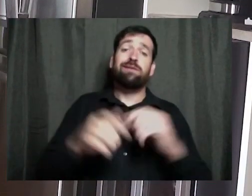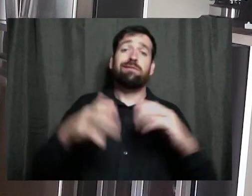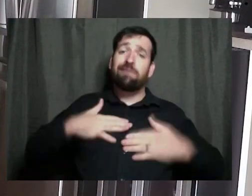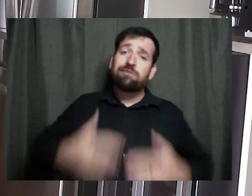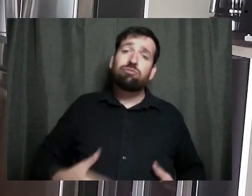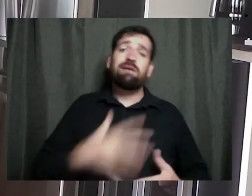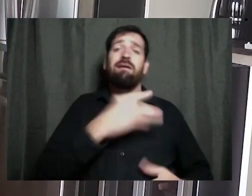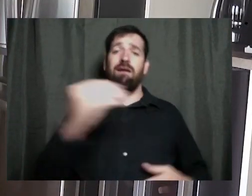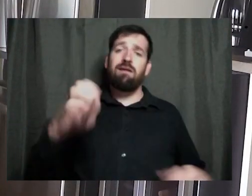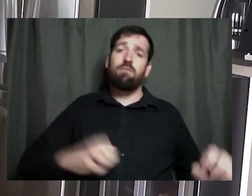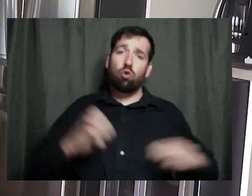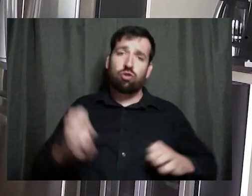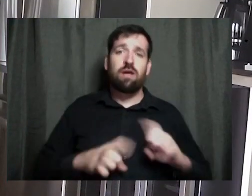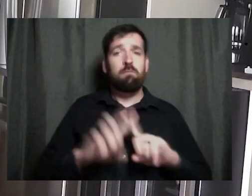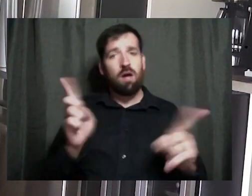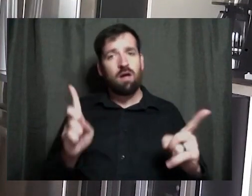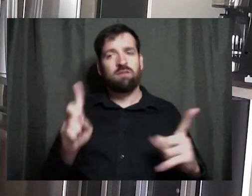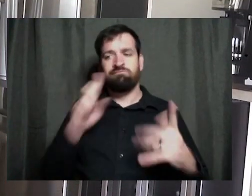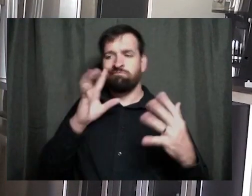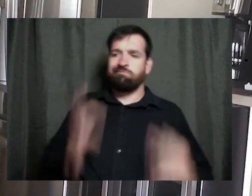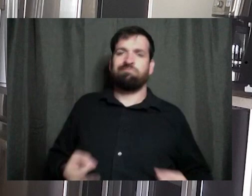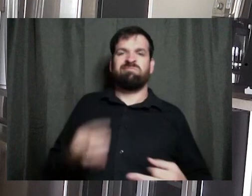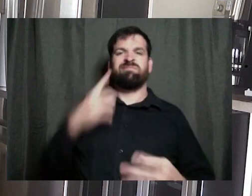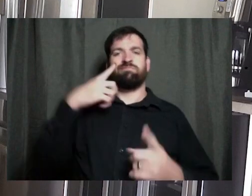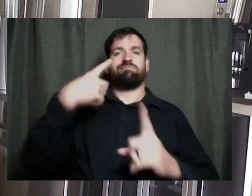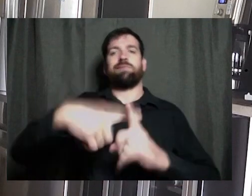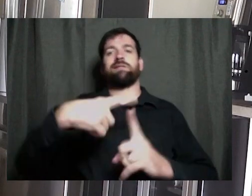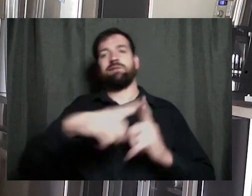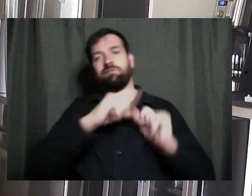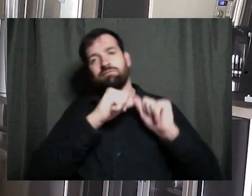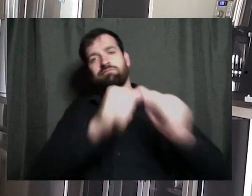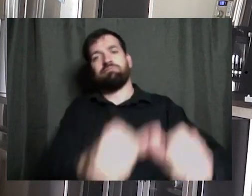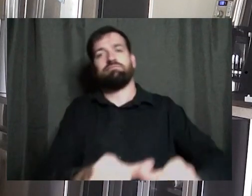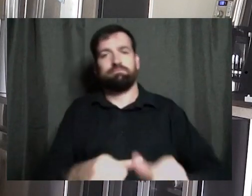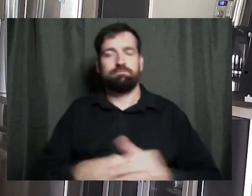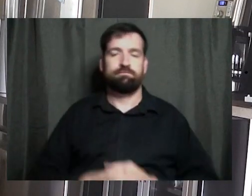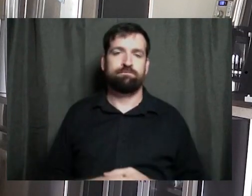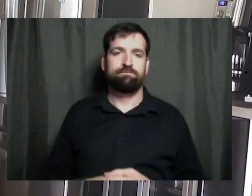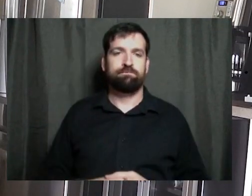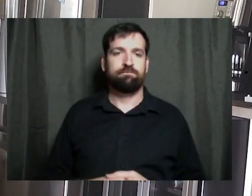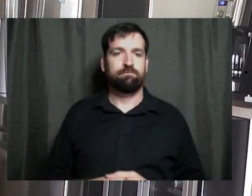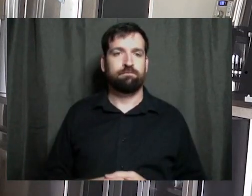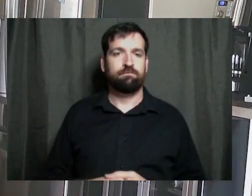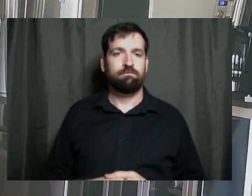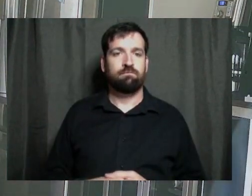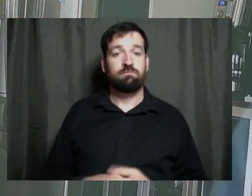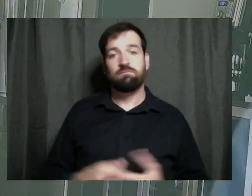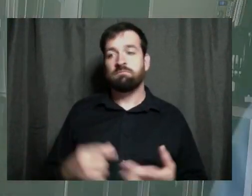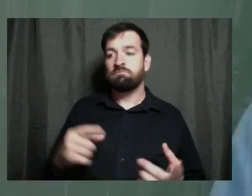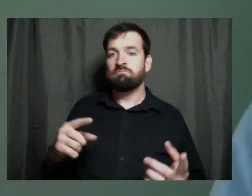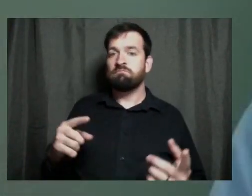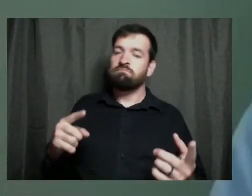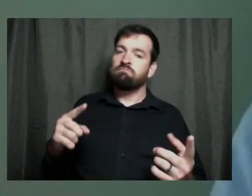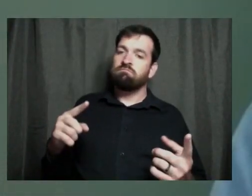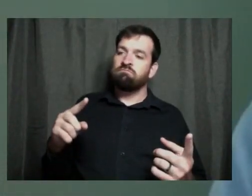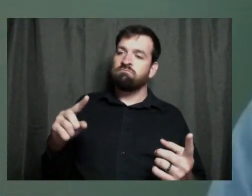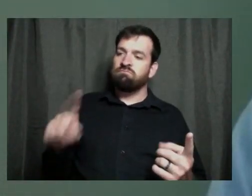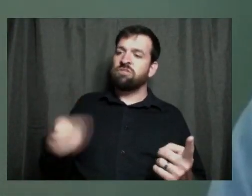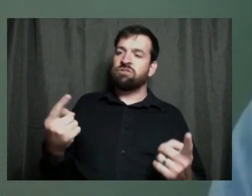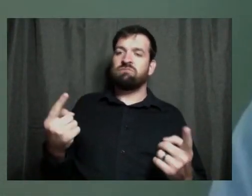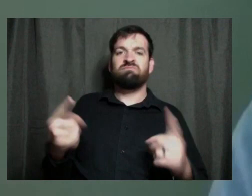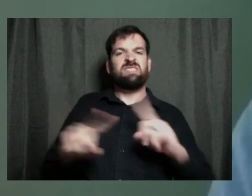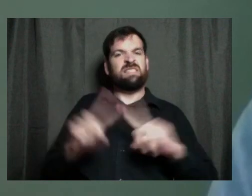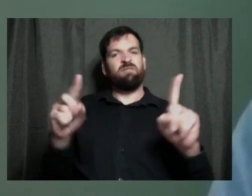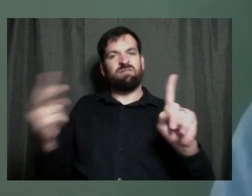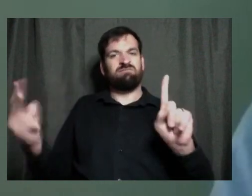emotionally, but she's choosing to stay positive today and into the future. It does afford you a little bit different outlook, not one that I